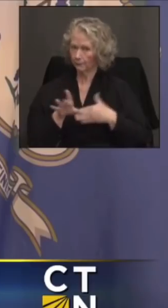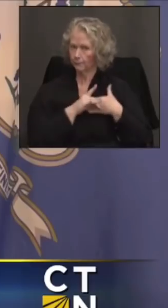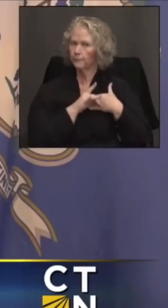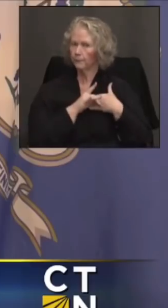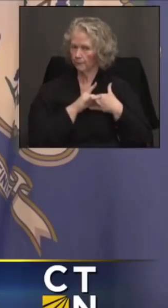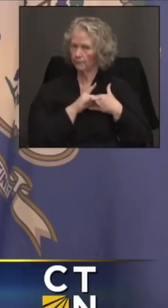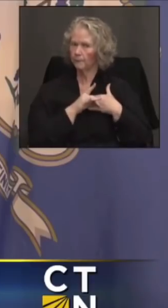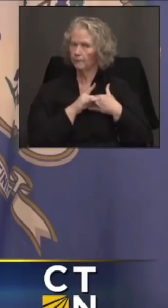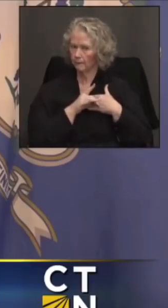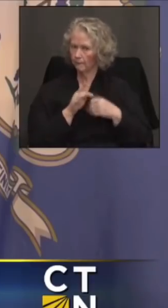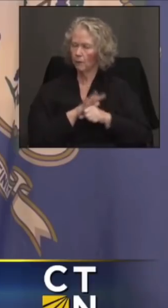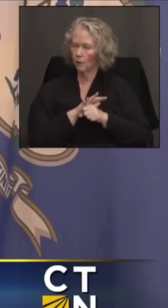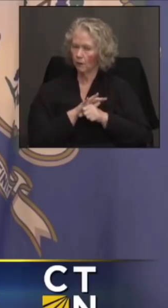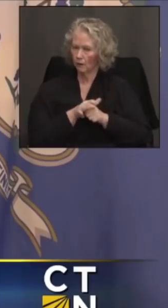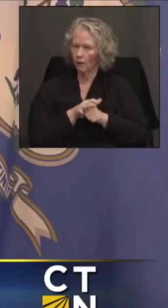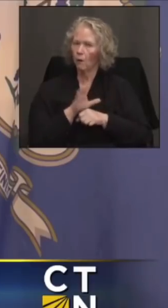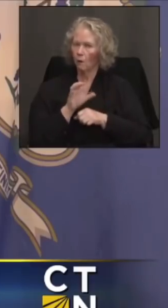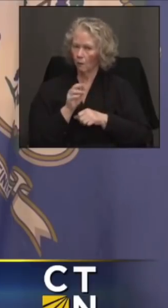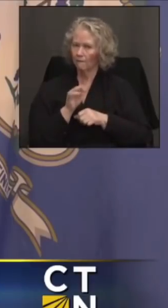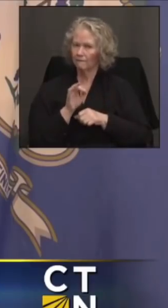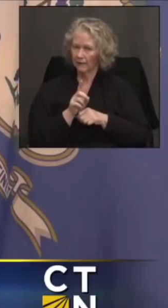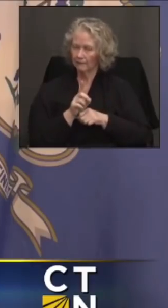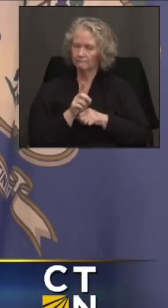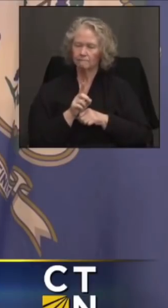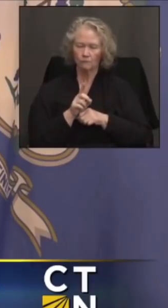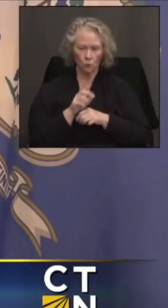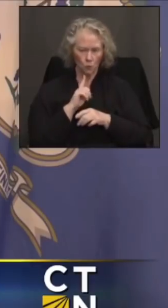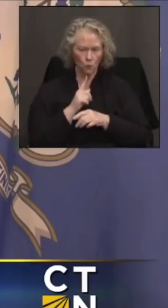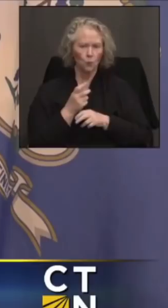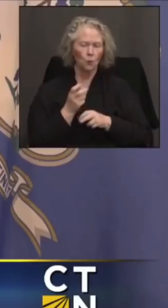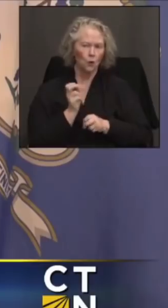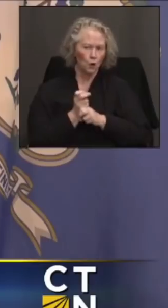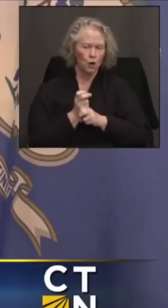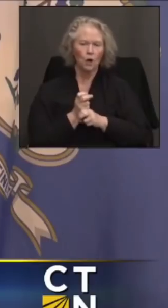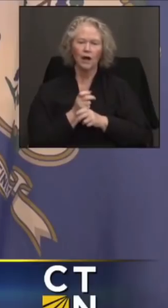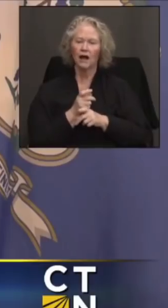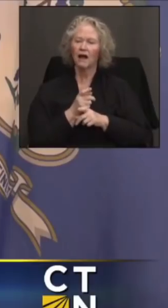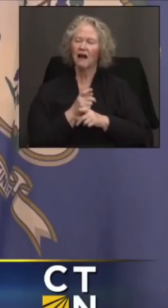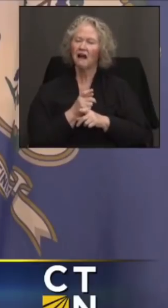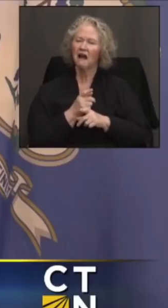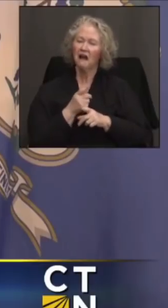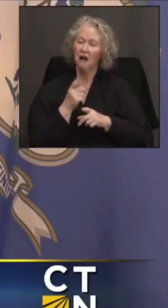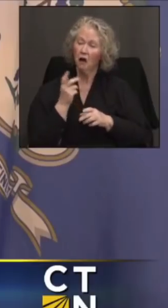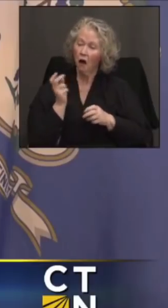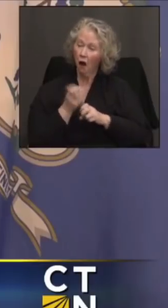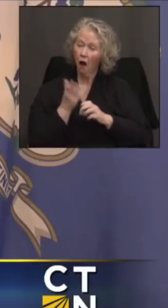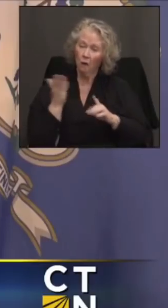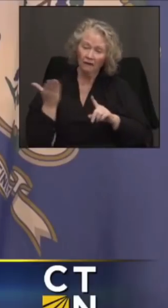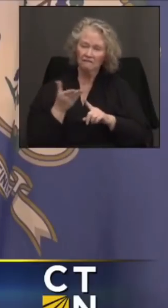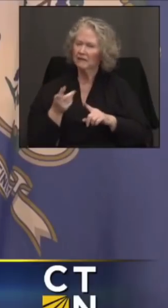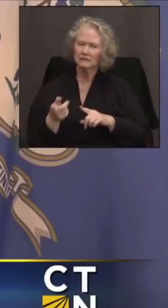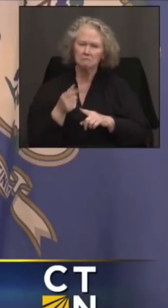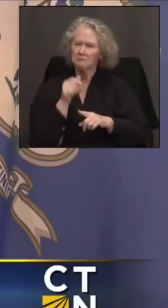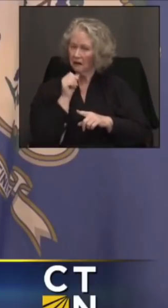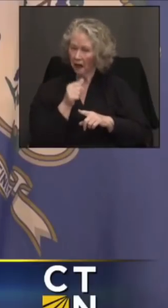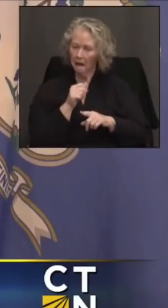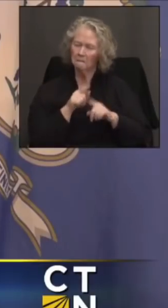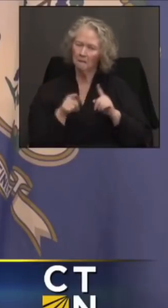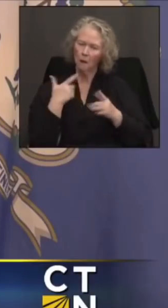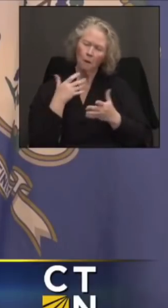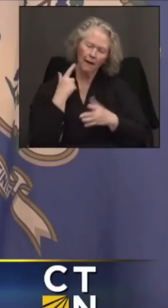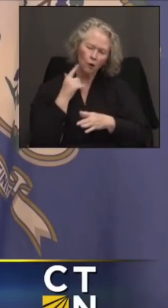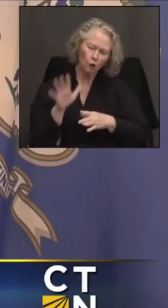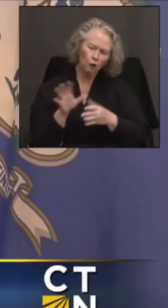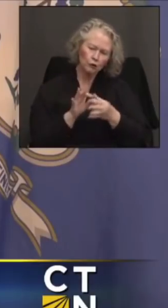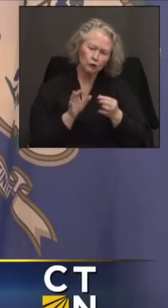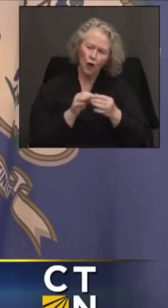hard. So I don't think it was tough to convince him to get vaccinated. But I really, Ed, love to hear your story. And how do we convince